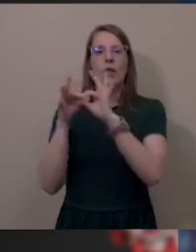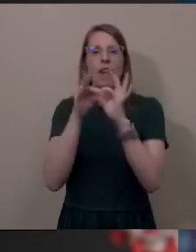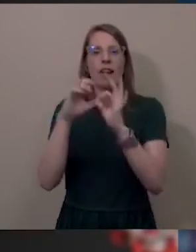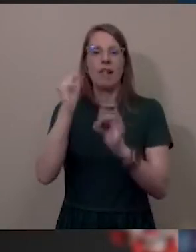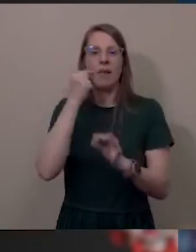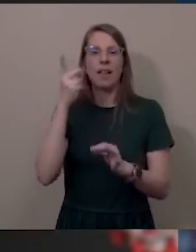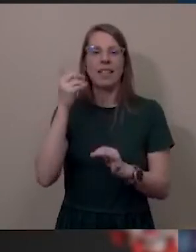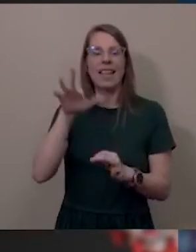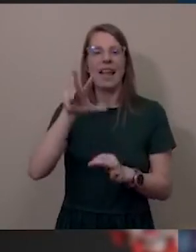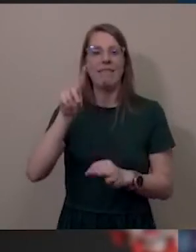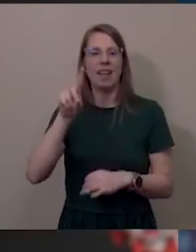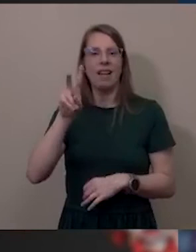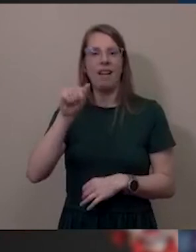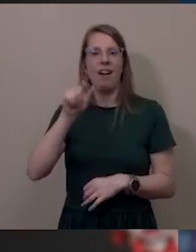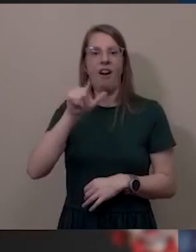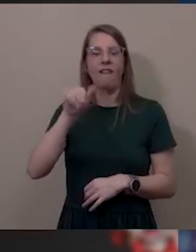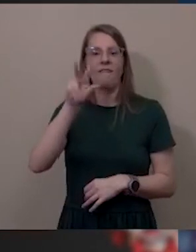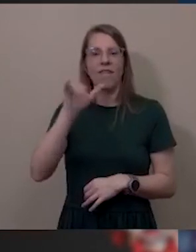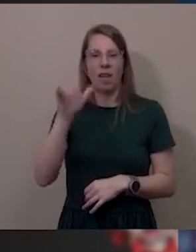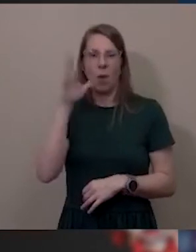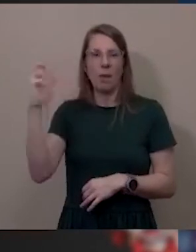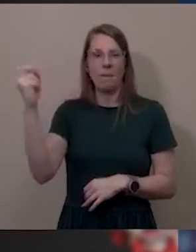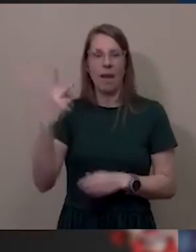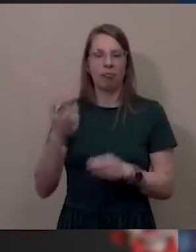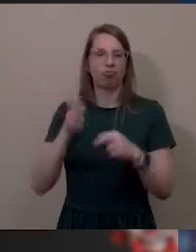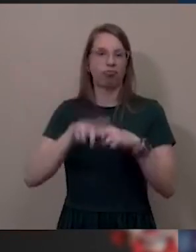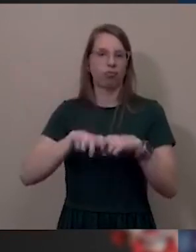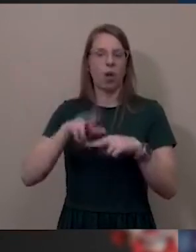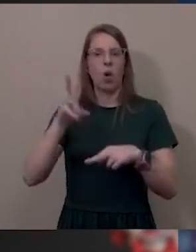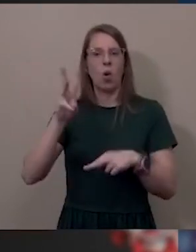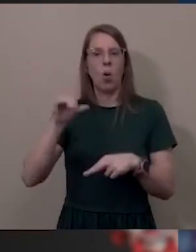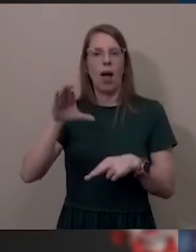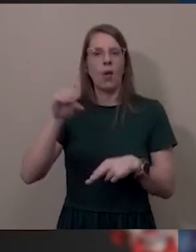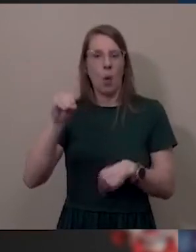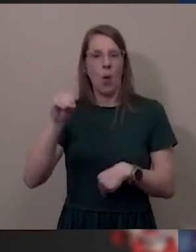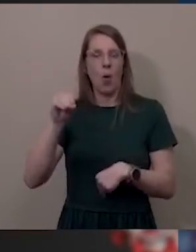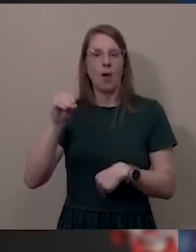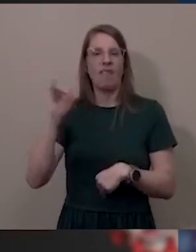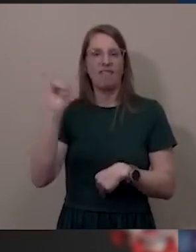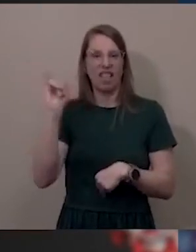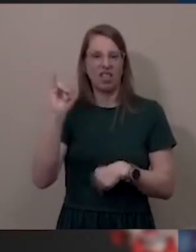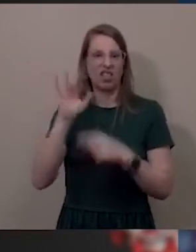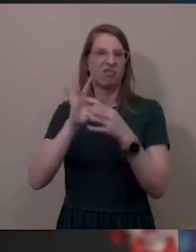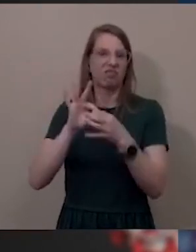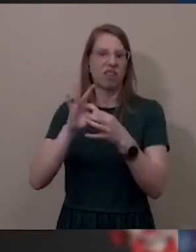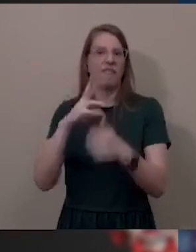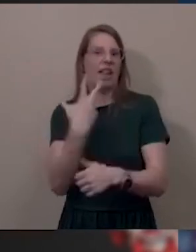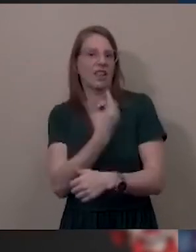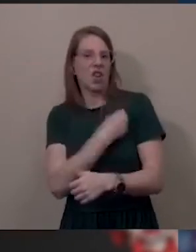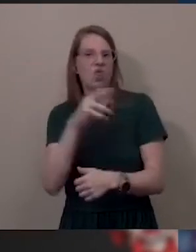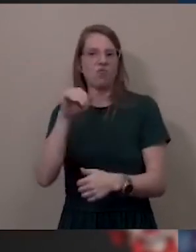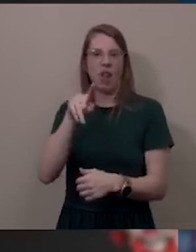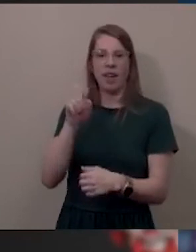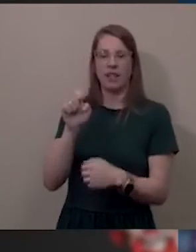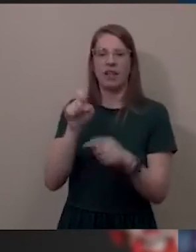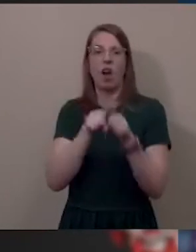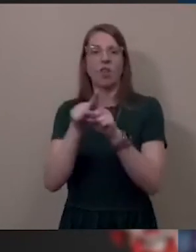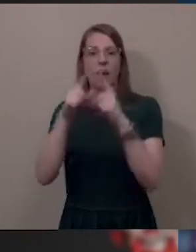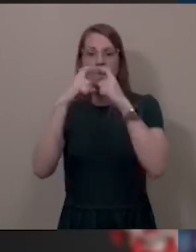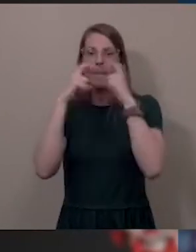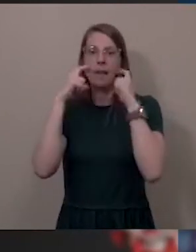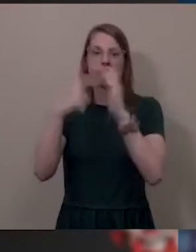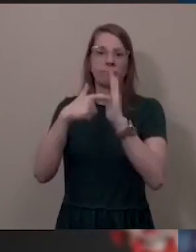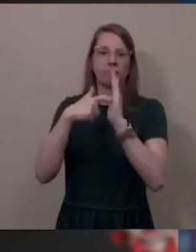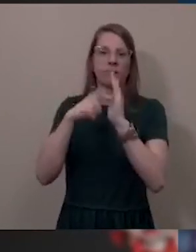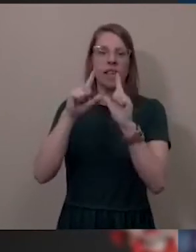be returning to the update to talk about progress in the city and Wyandotte County regarding the infection and vaccination rates, as well as the mask mandate